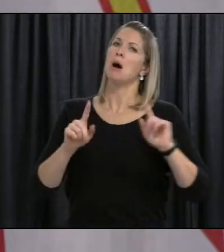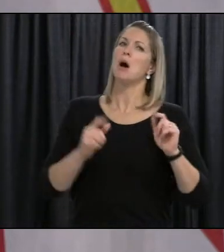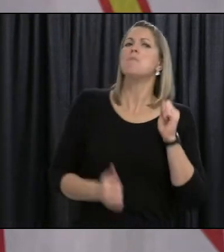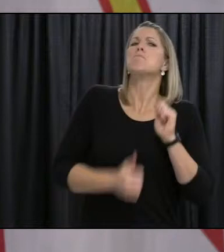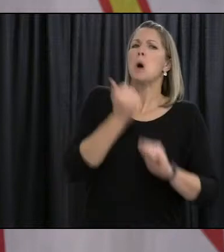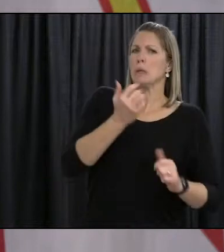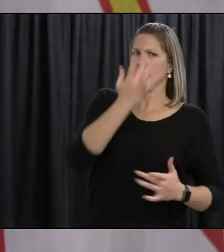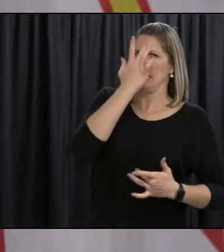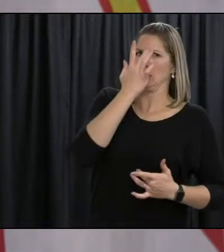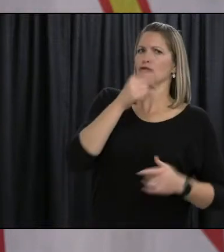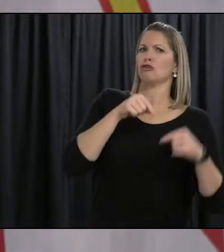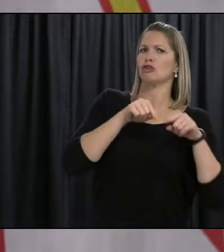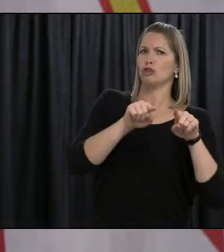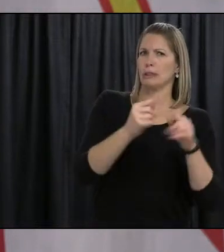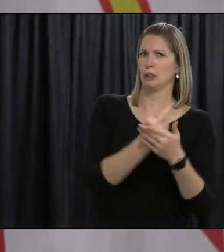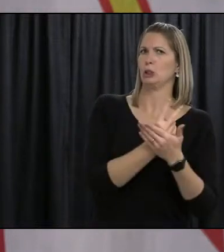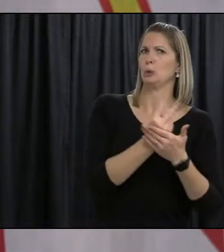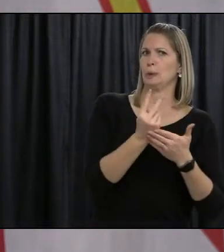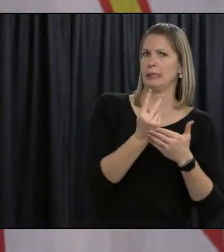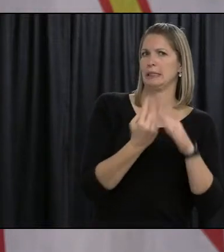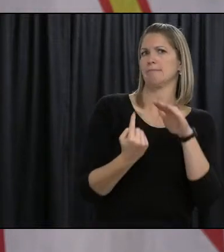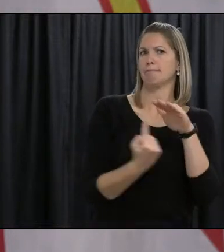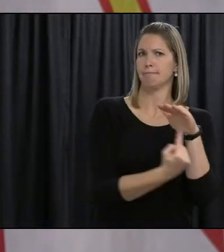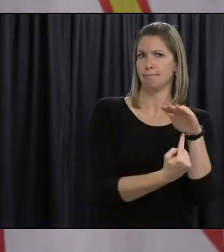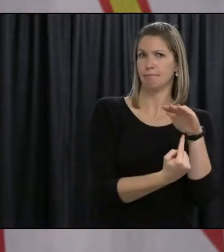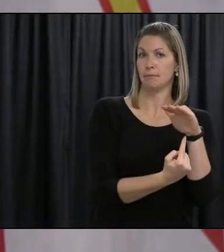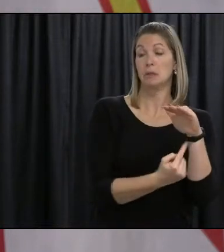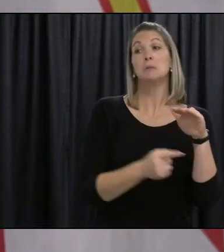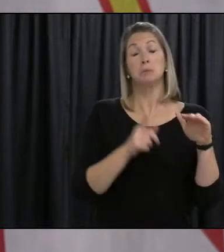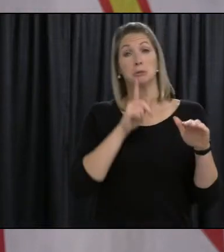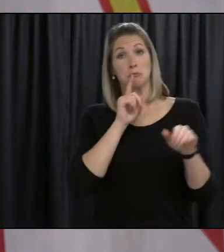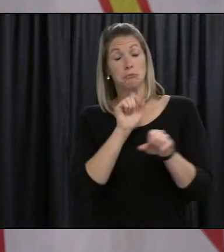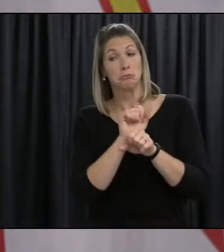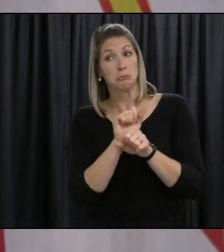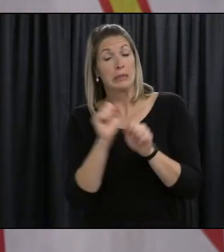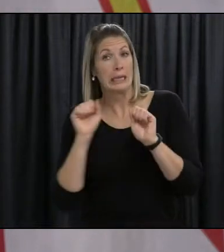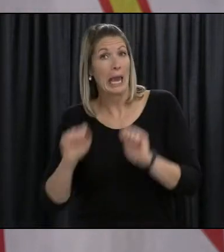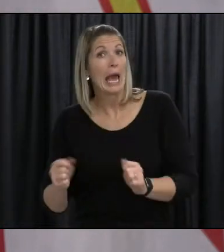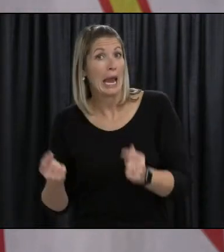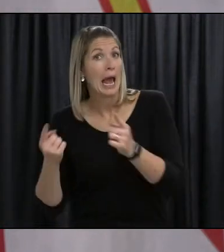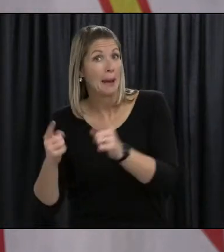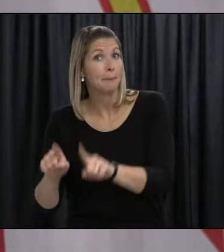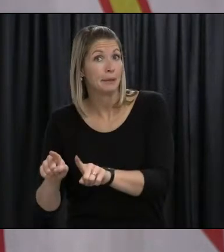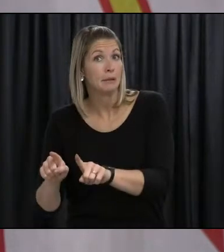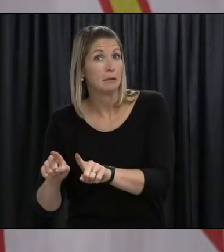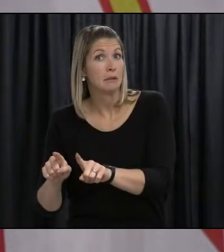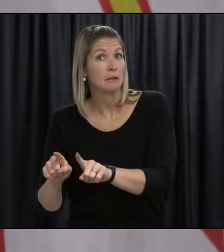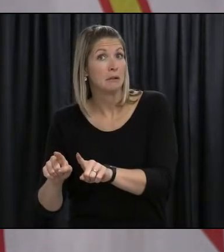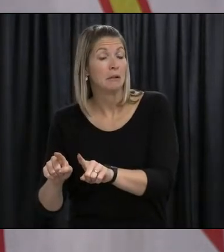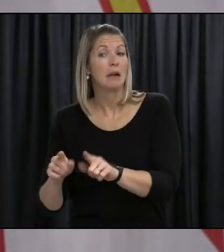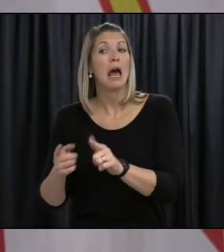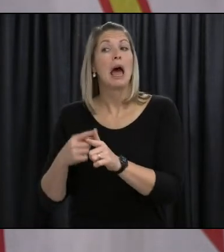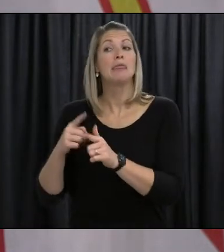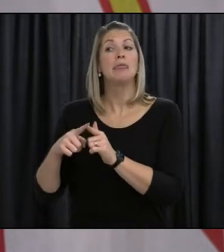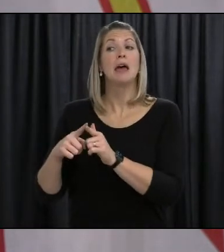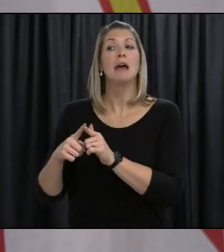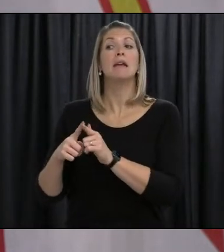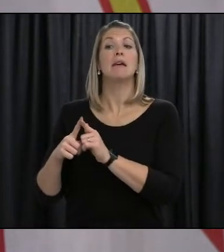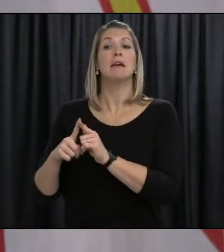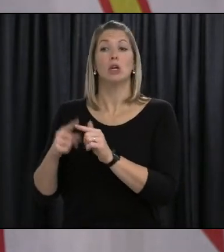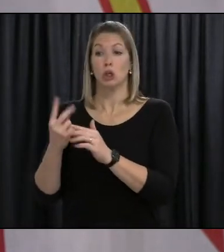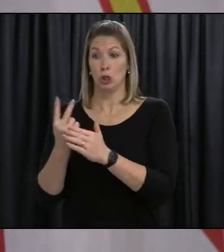after that. But there have been some people who have presented after 14 days with symptoms and have ended up testing positive.